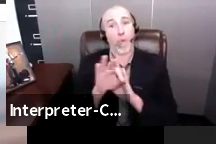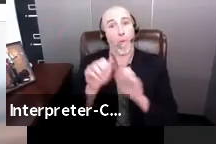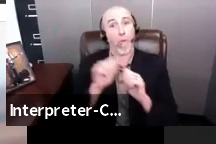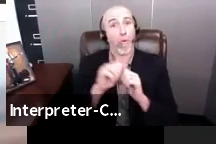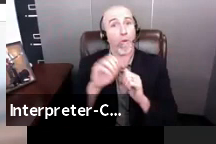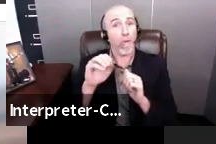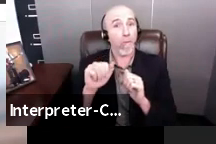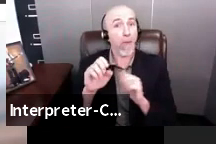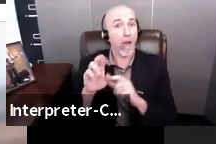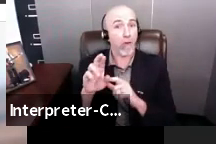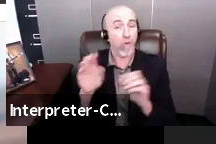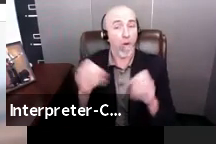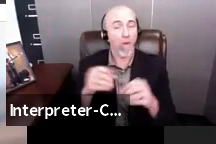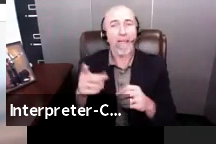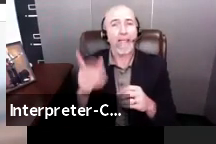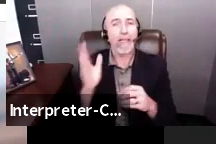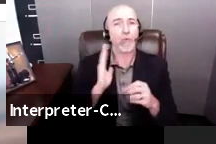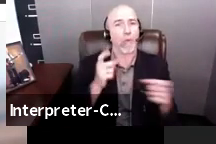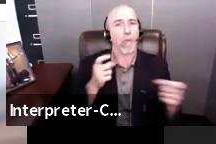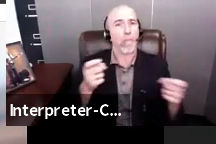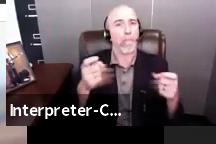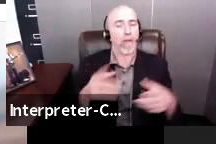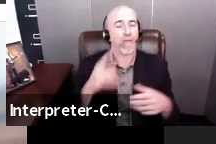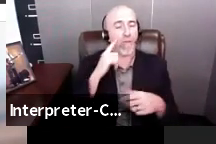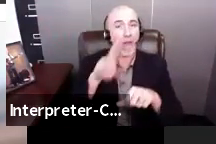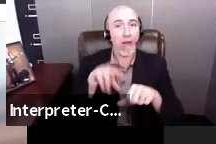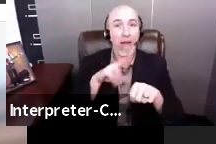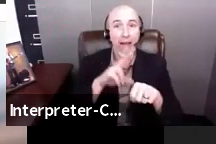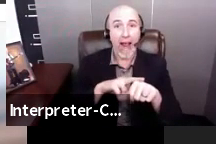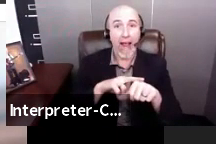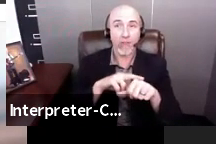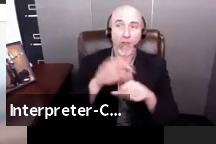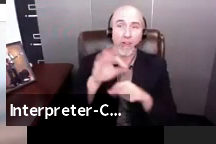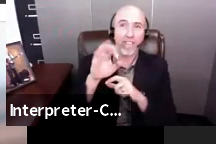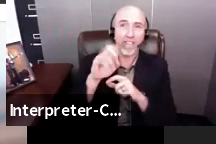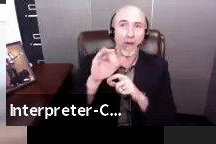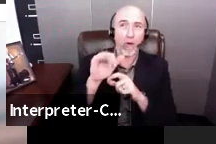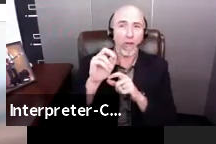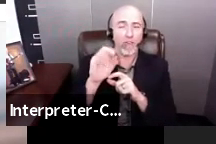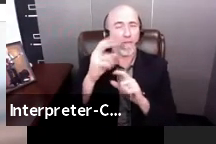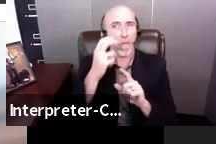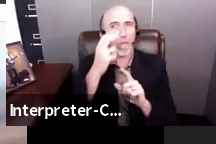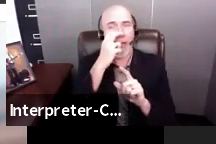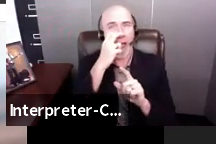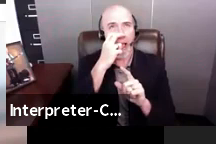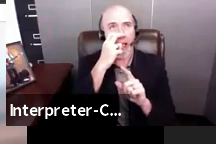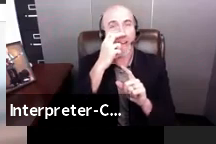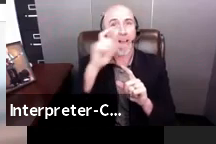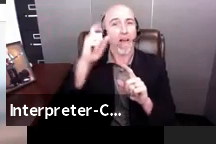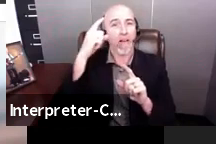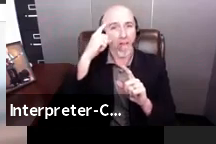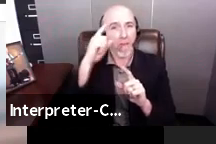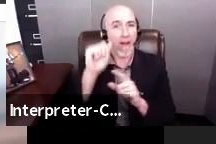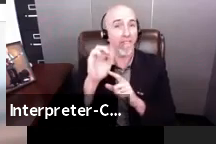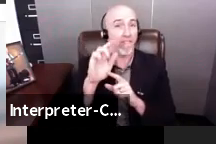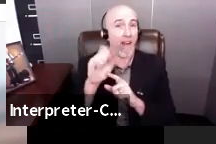as the manager of the National Federation of the Blind's Government Affairs Office. Please join me in welcoming Mr.